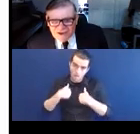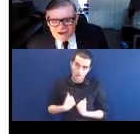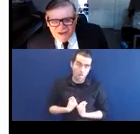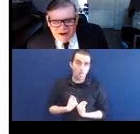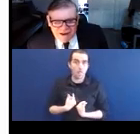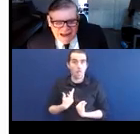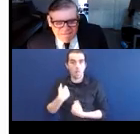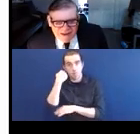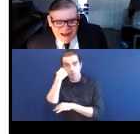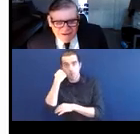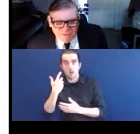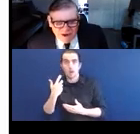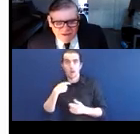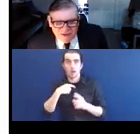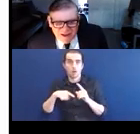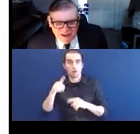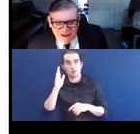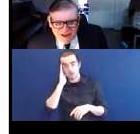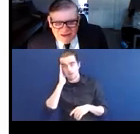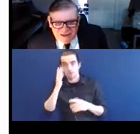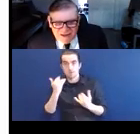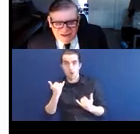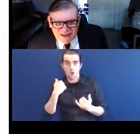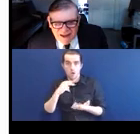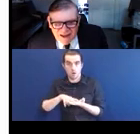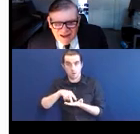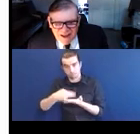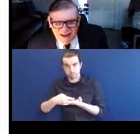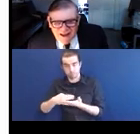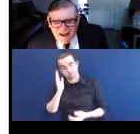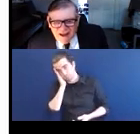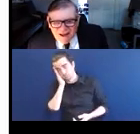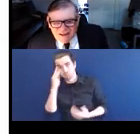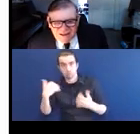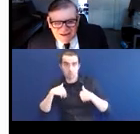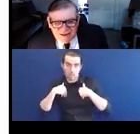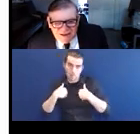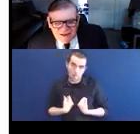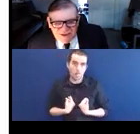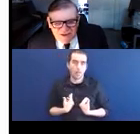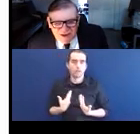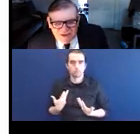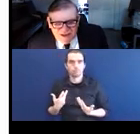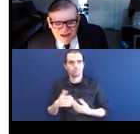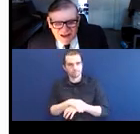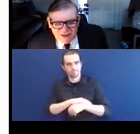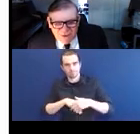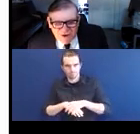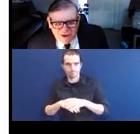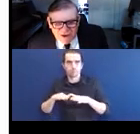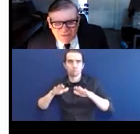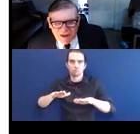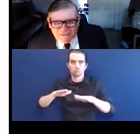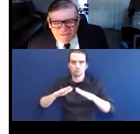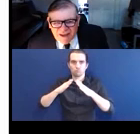Put this on. They're encamping now in one of the city streets. I'm going to move it